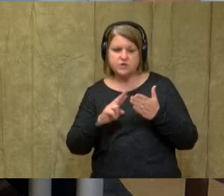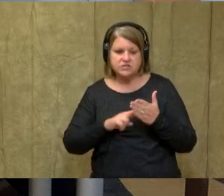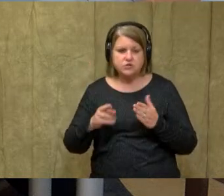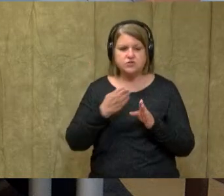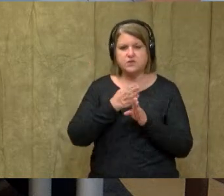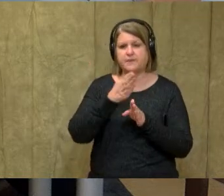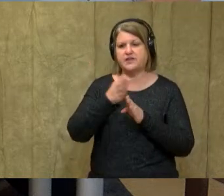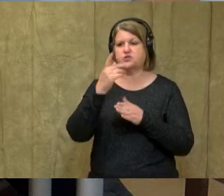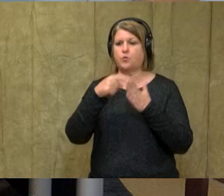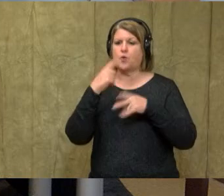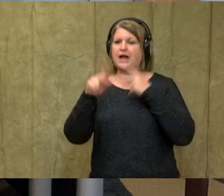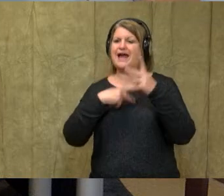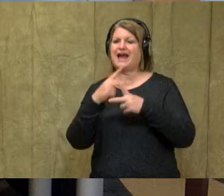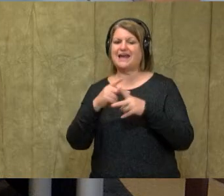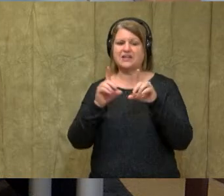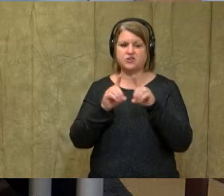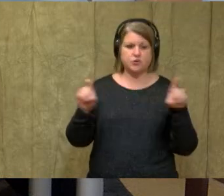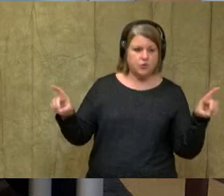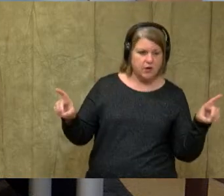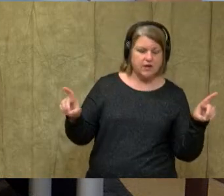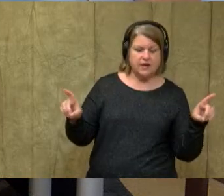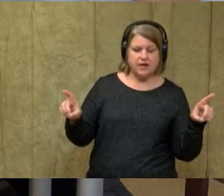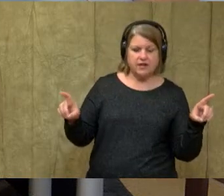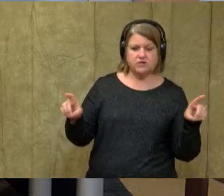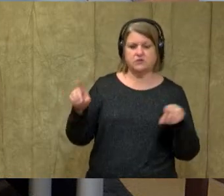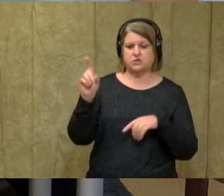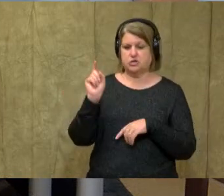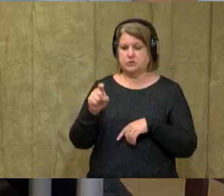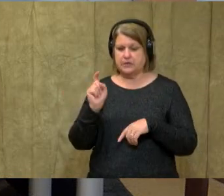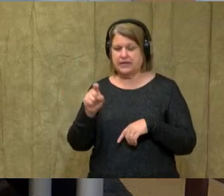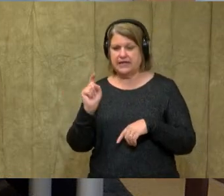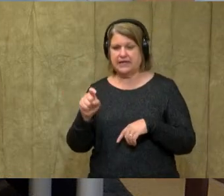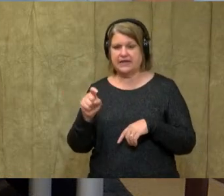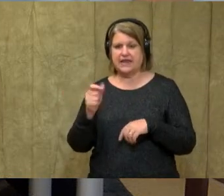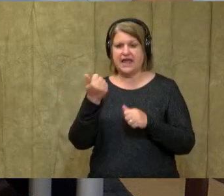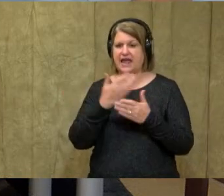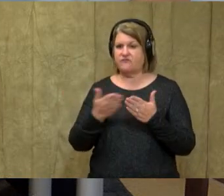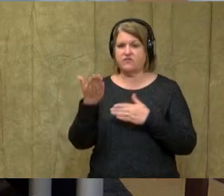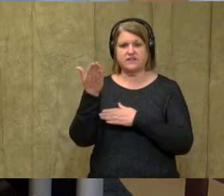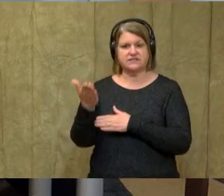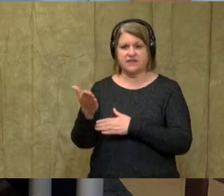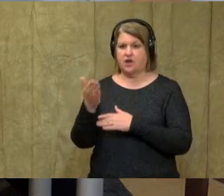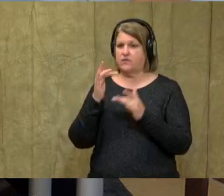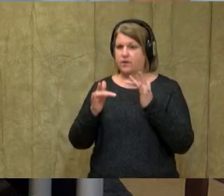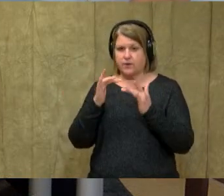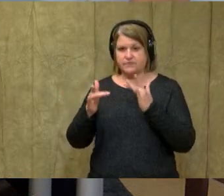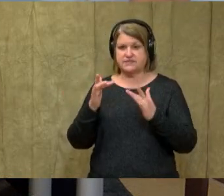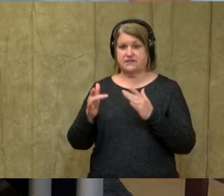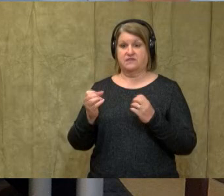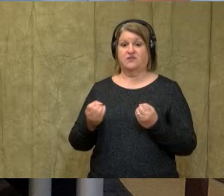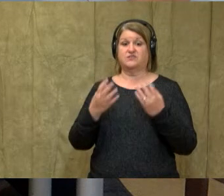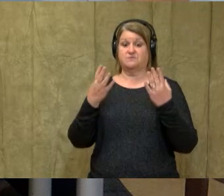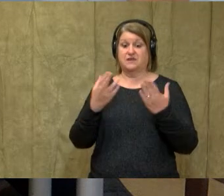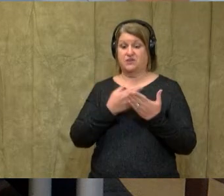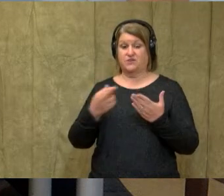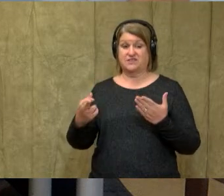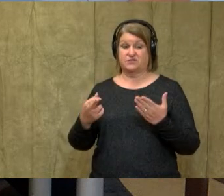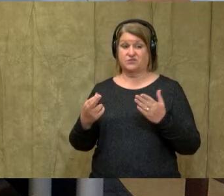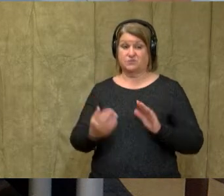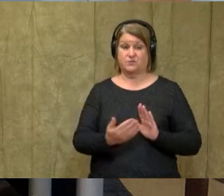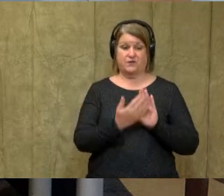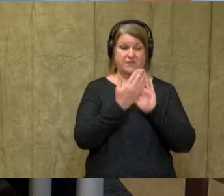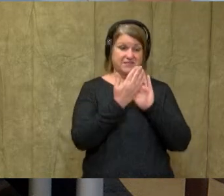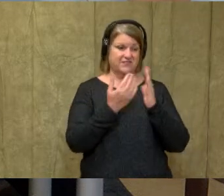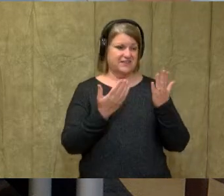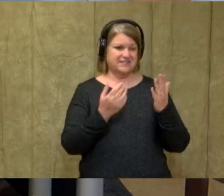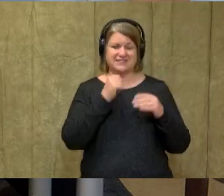do you have to have? And everything is at that website. It's there, and there's a lot of resource that when we're face to face, honestly, we